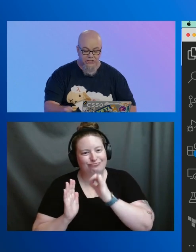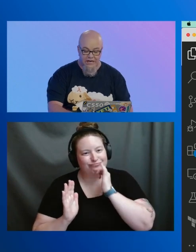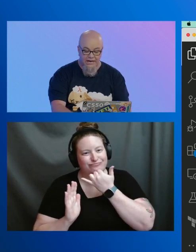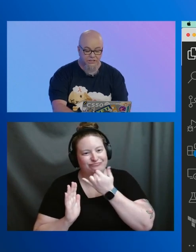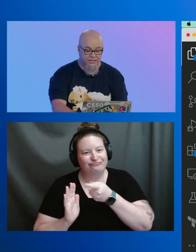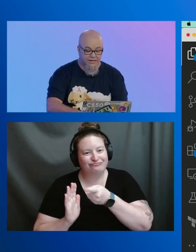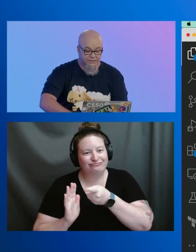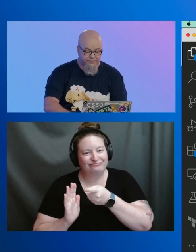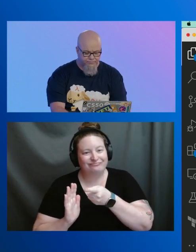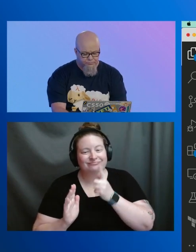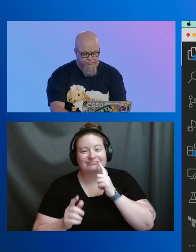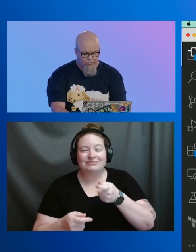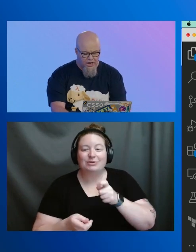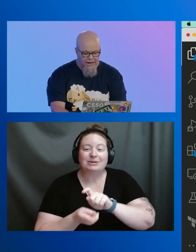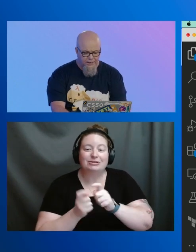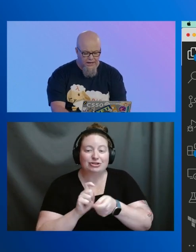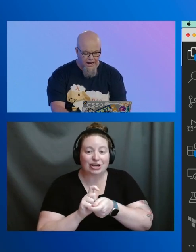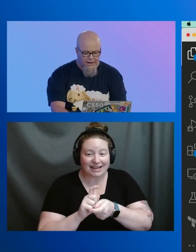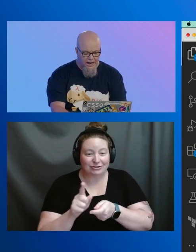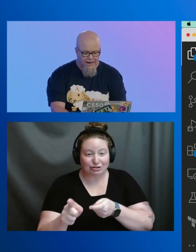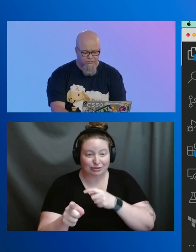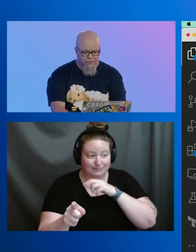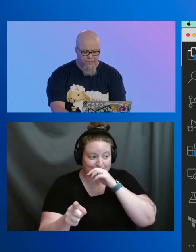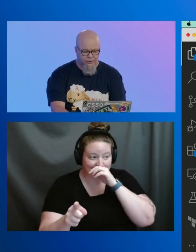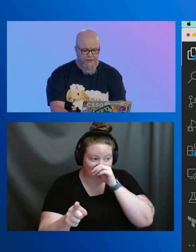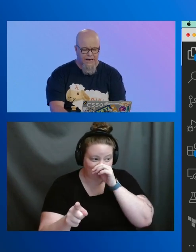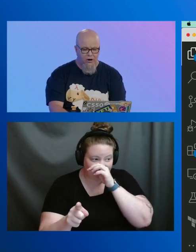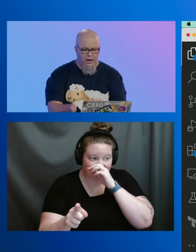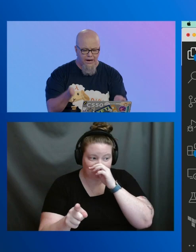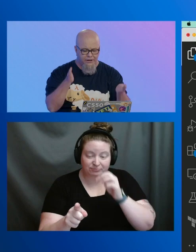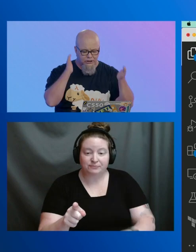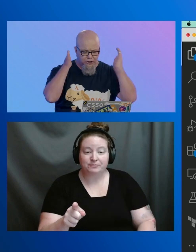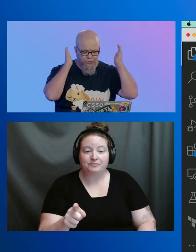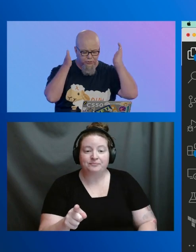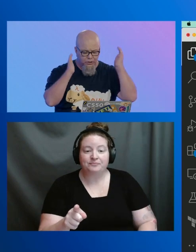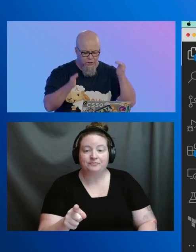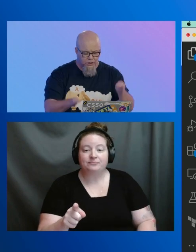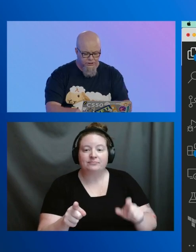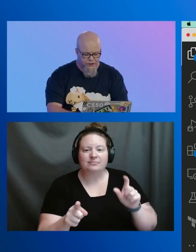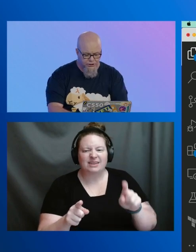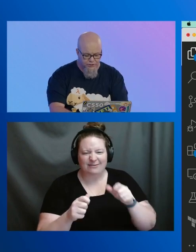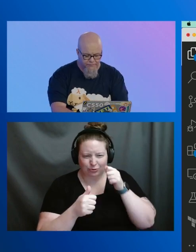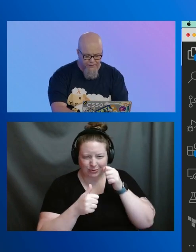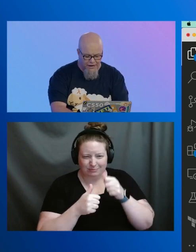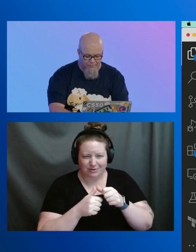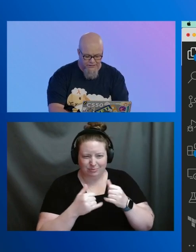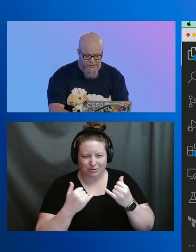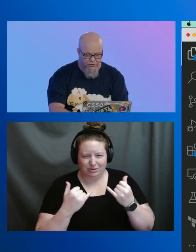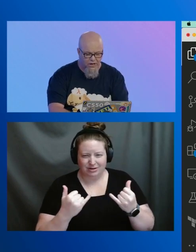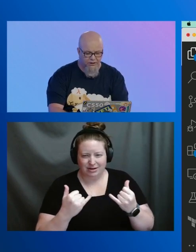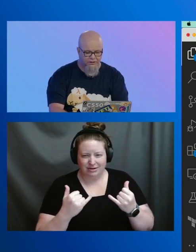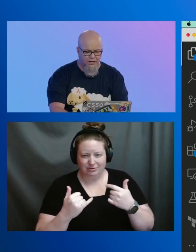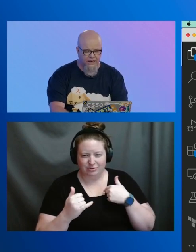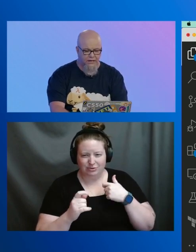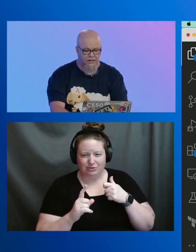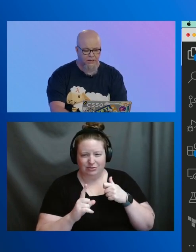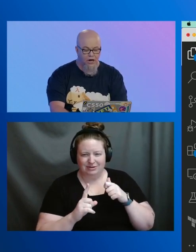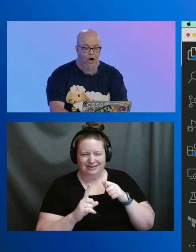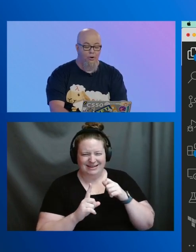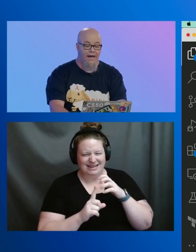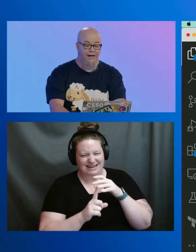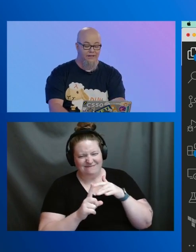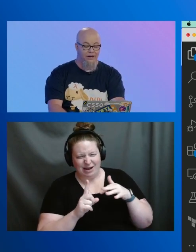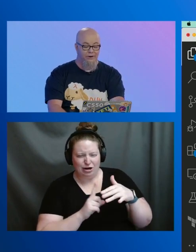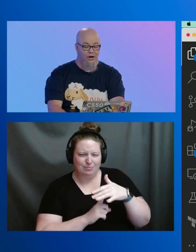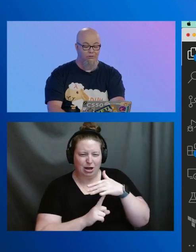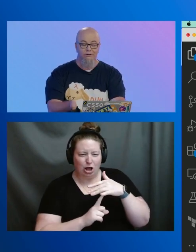ahead and change this. And I have to remember now how to do environments. So I'll,